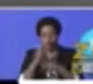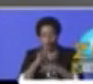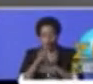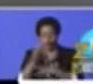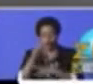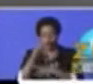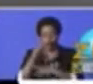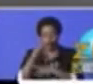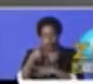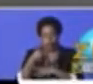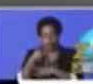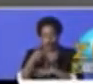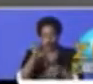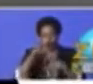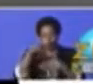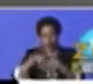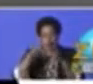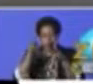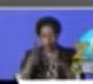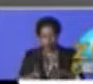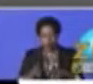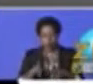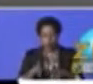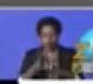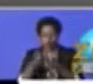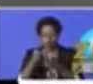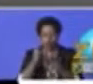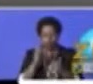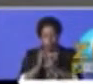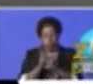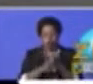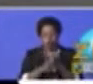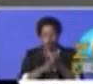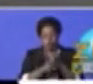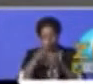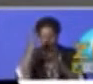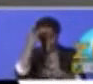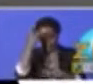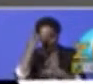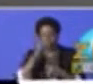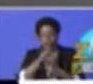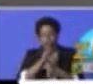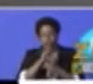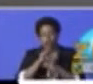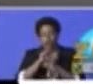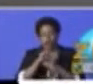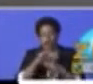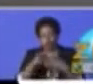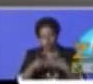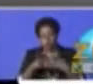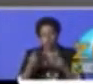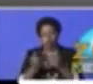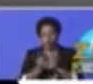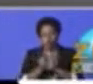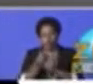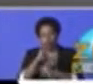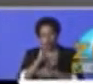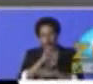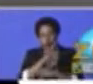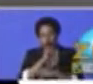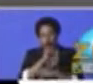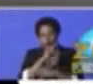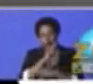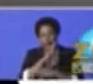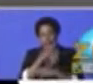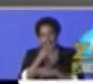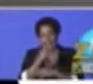Hospital. Walk-in patients must meet the criteria for moderate mild illnesses associated with COVID-19 at the entrance to be permitted for